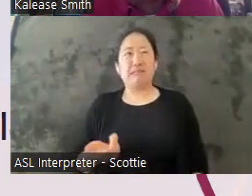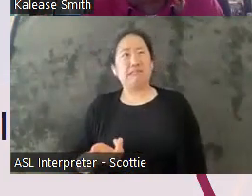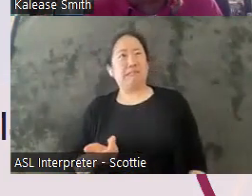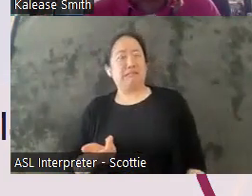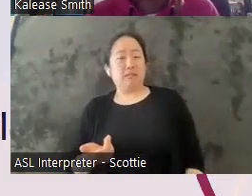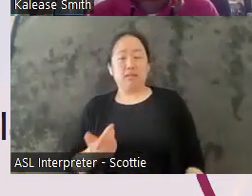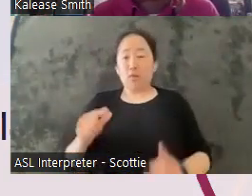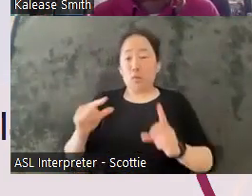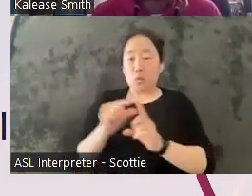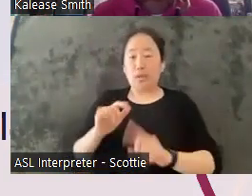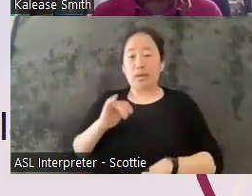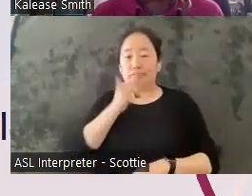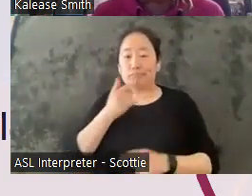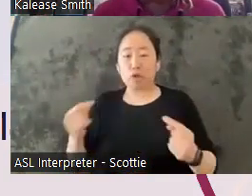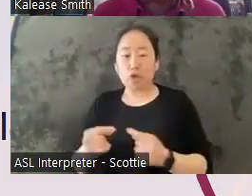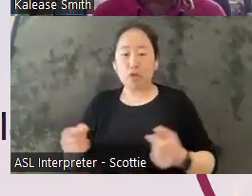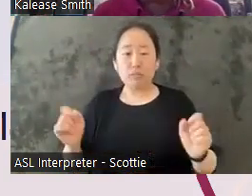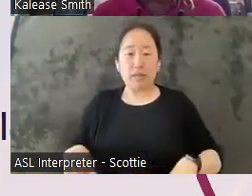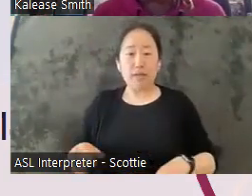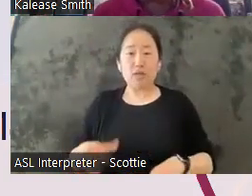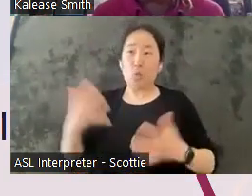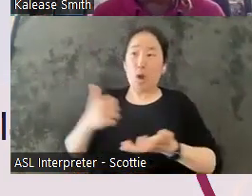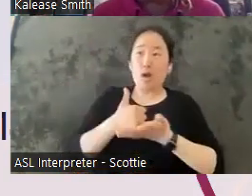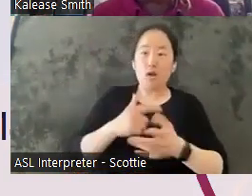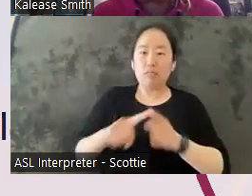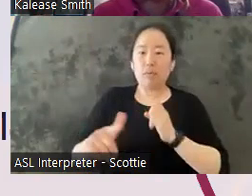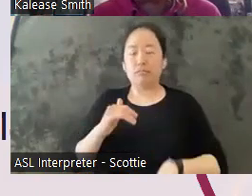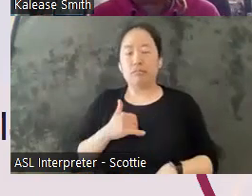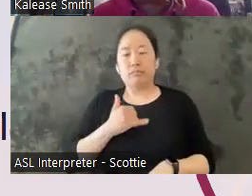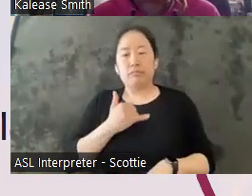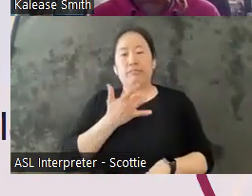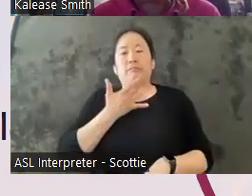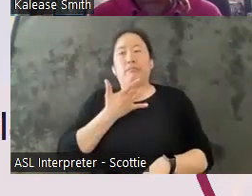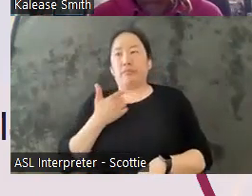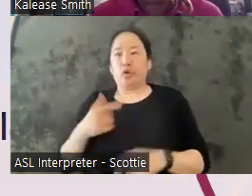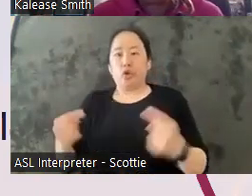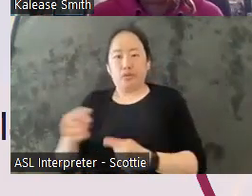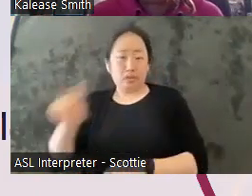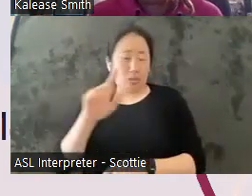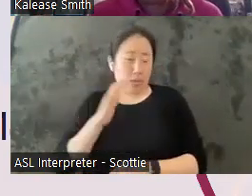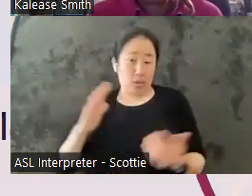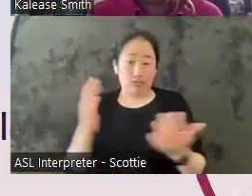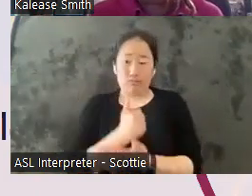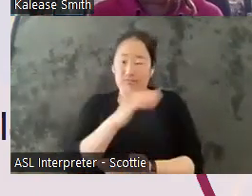be harmful instead of helpful. So I will definitely be utilizing that.